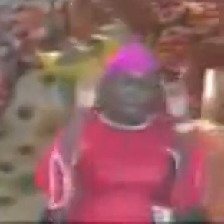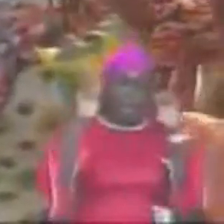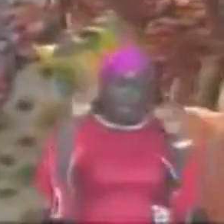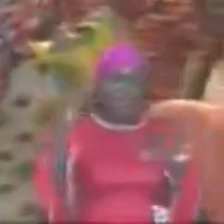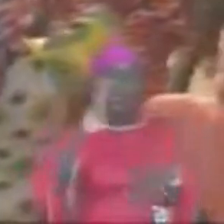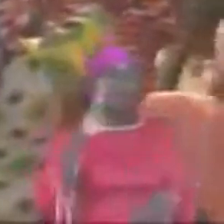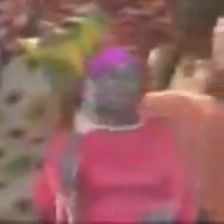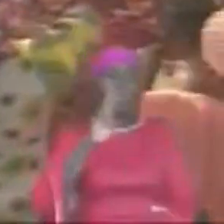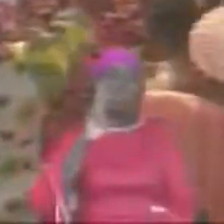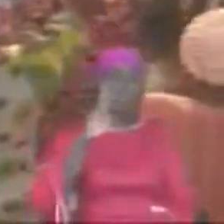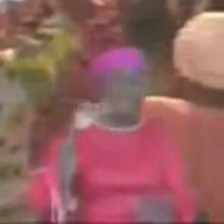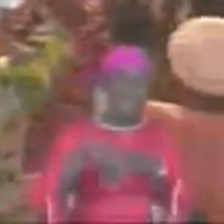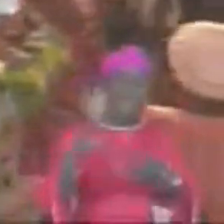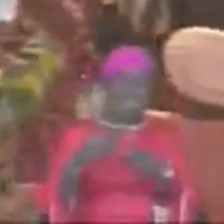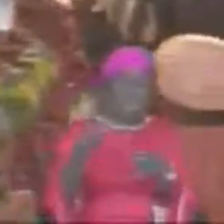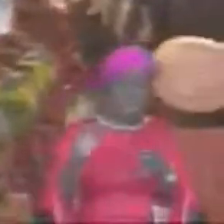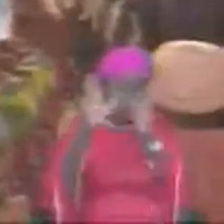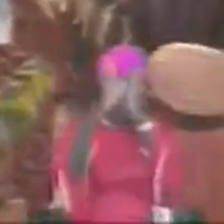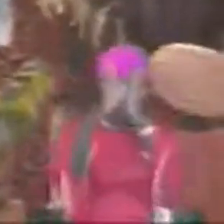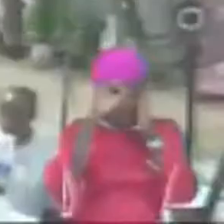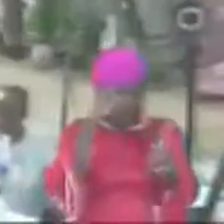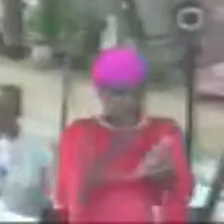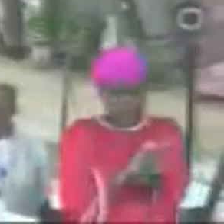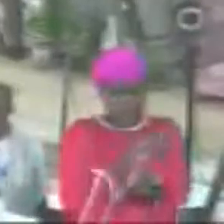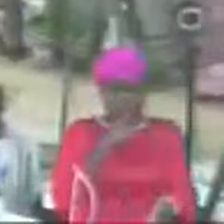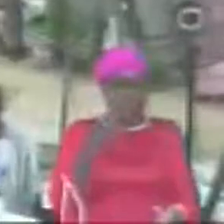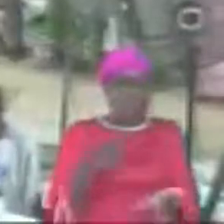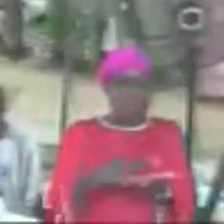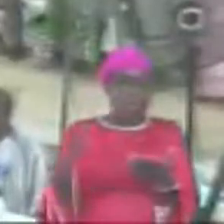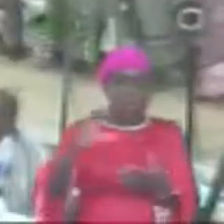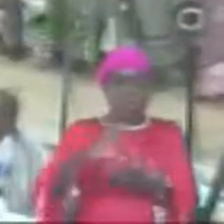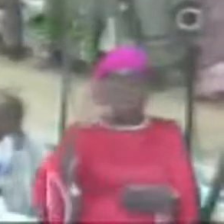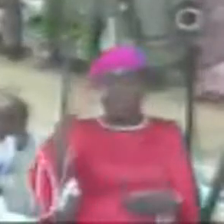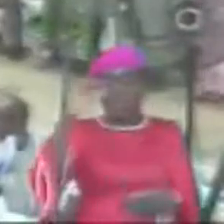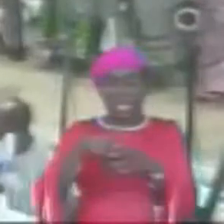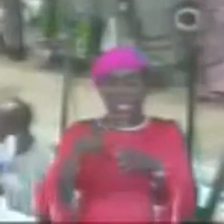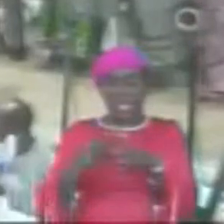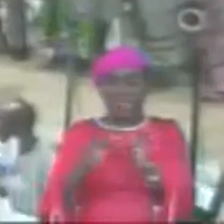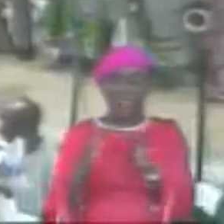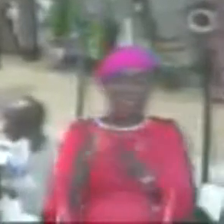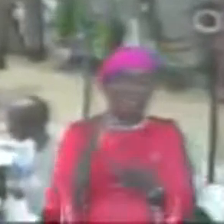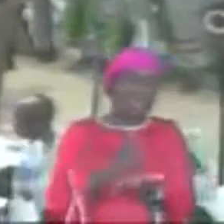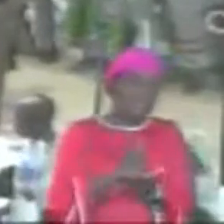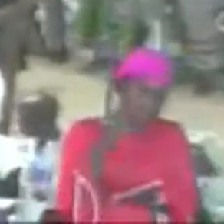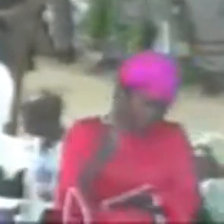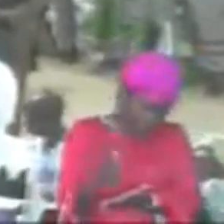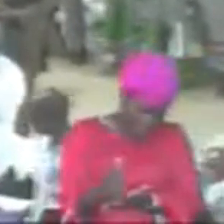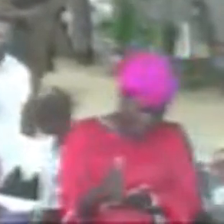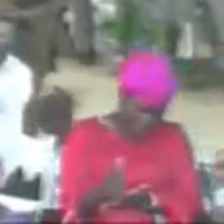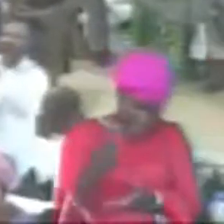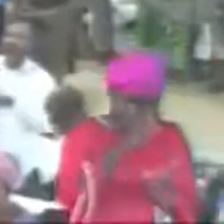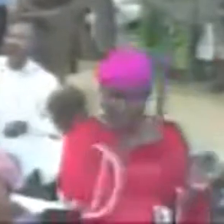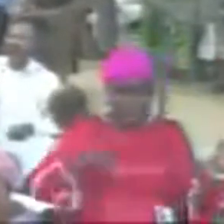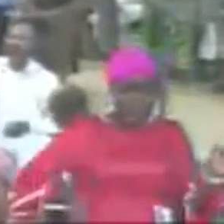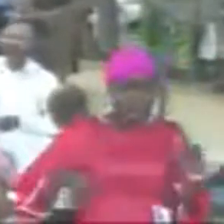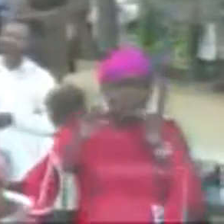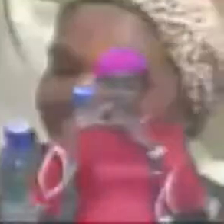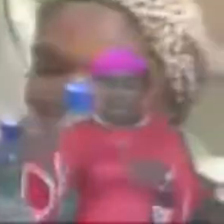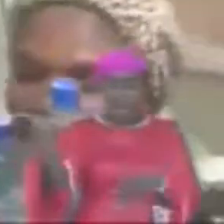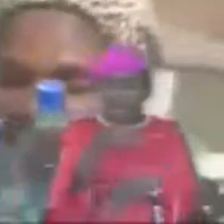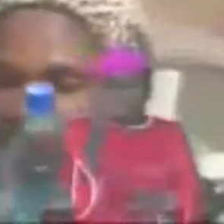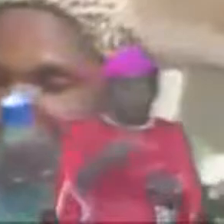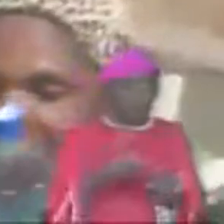water. In the name of the Father, the Son, and the Holy Ghost. In the name of Jesus. The Lord blesses you from